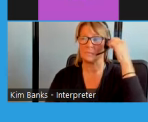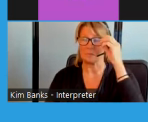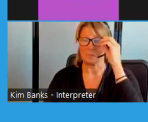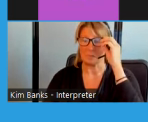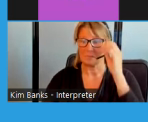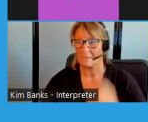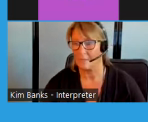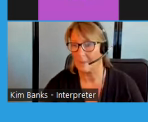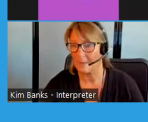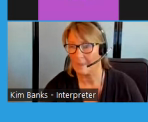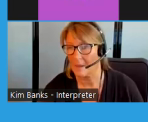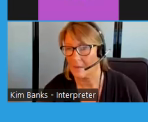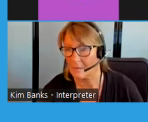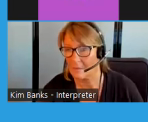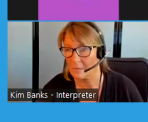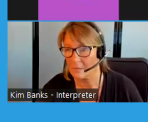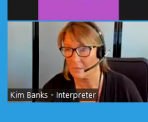Rebecca, I'm not able to see you.